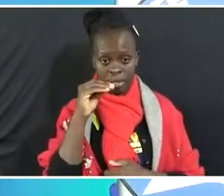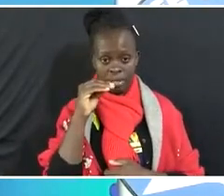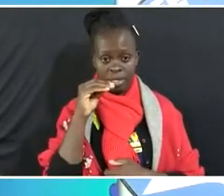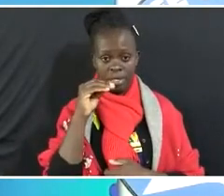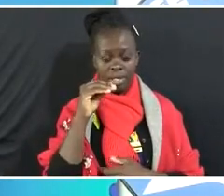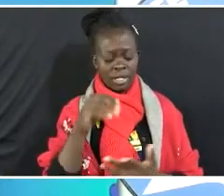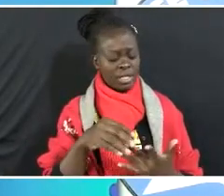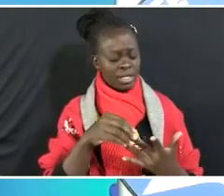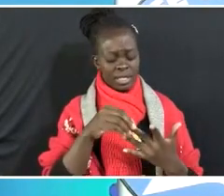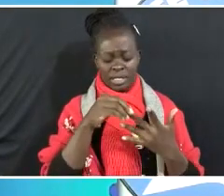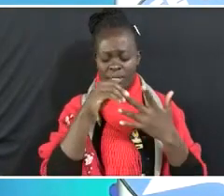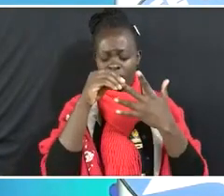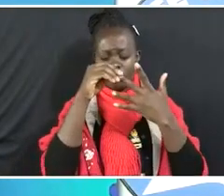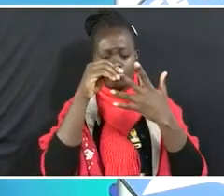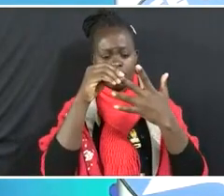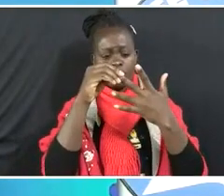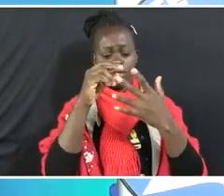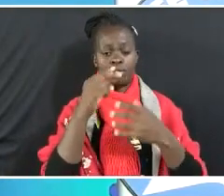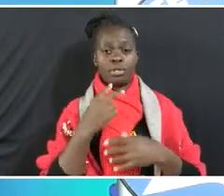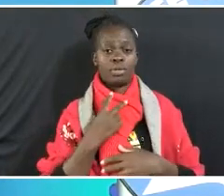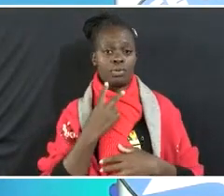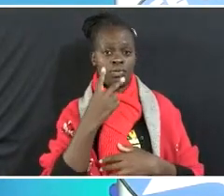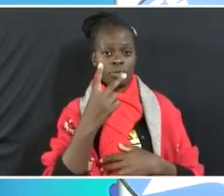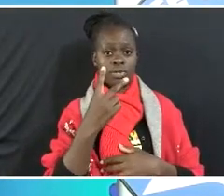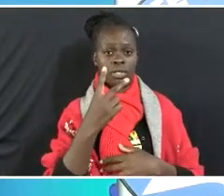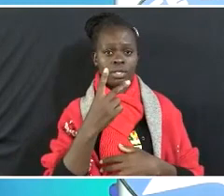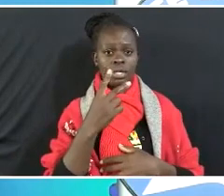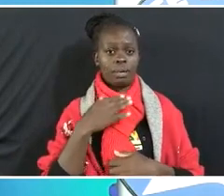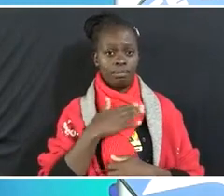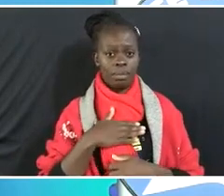in a distinctive way. And God, may you bless us all.